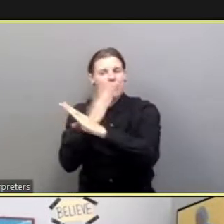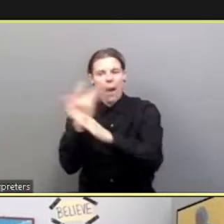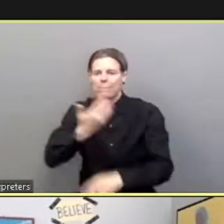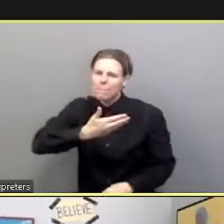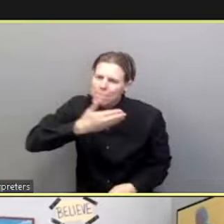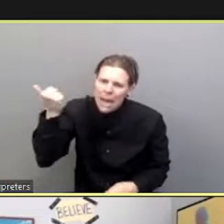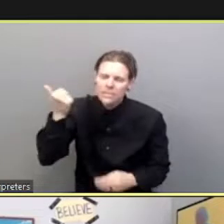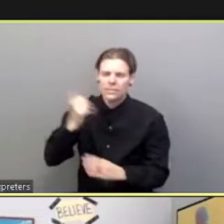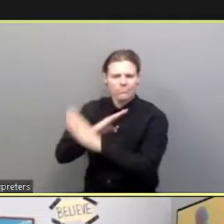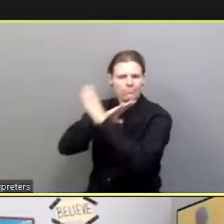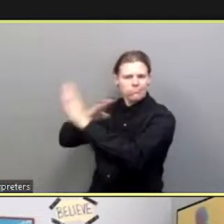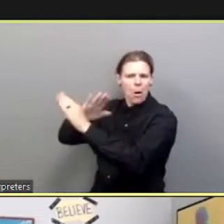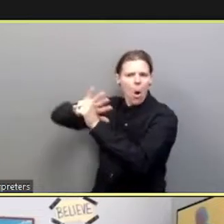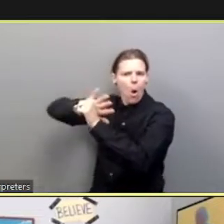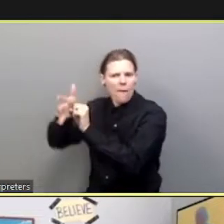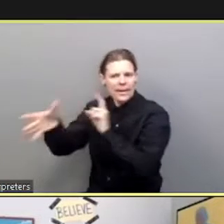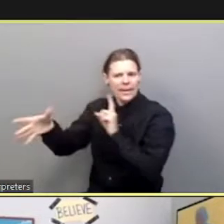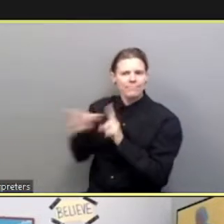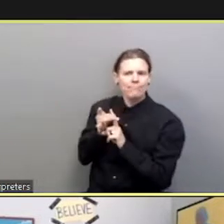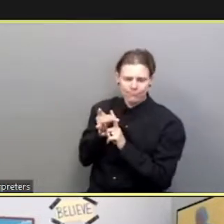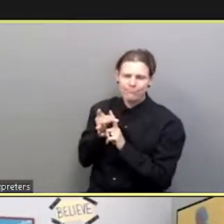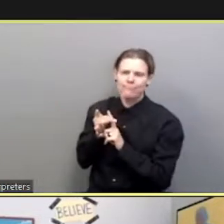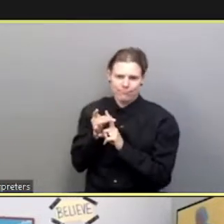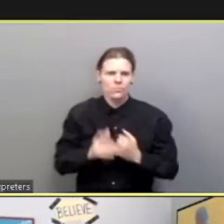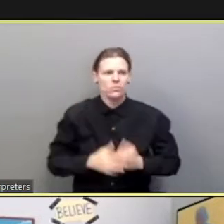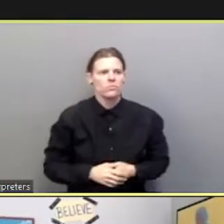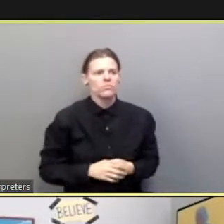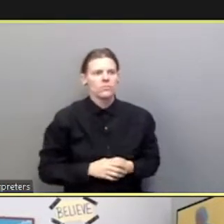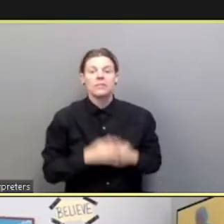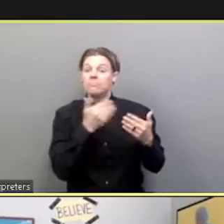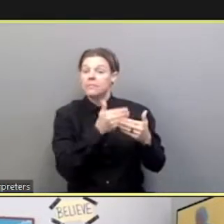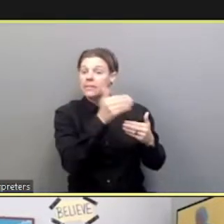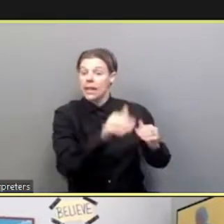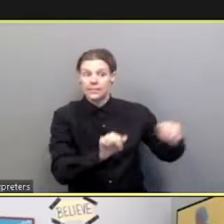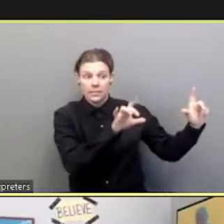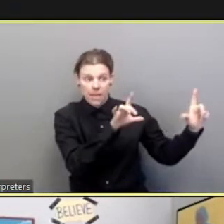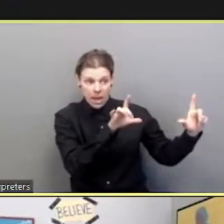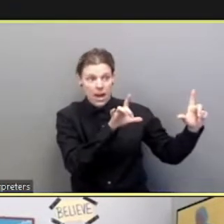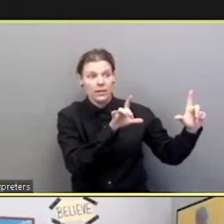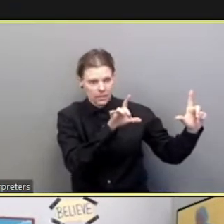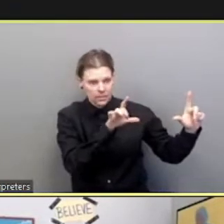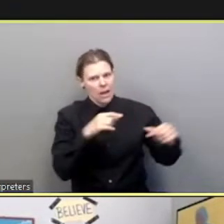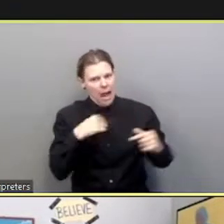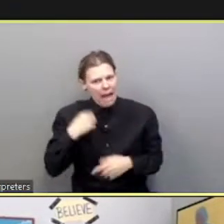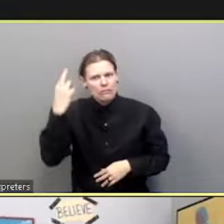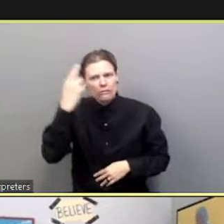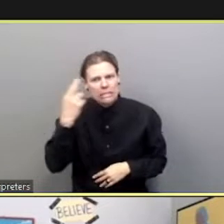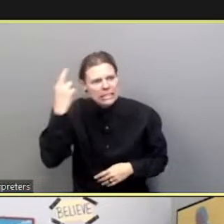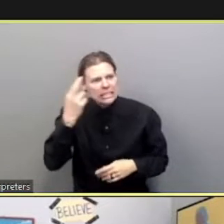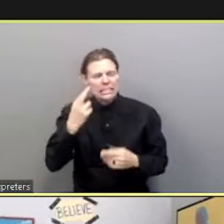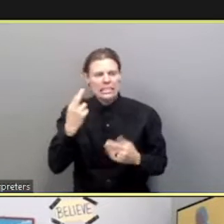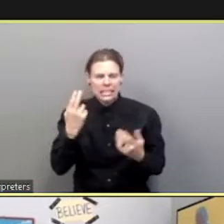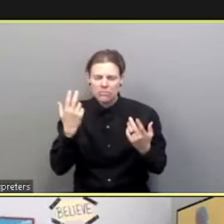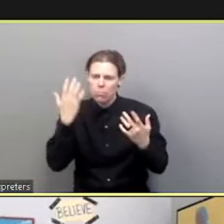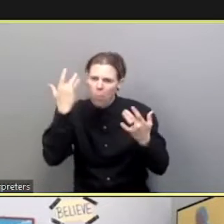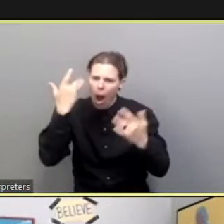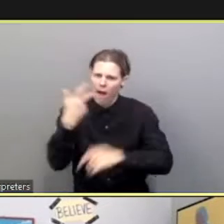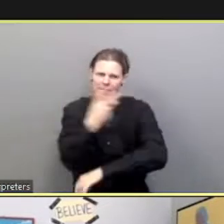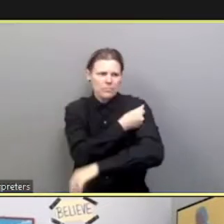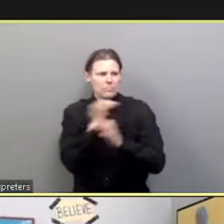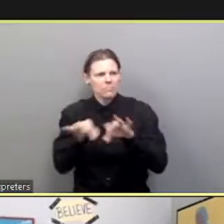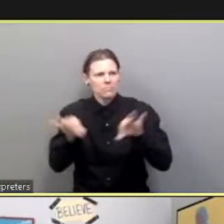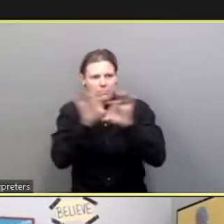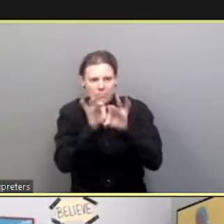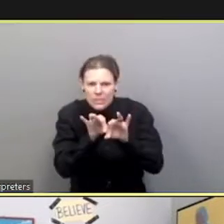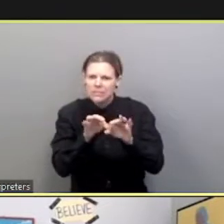that. Next slide. That's why we continue to be super pleased with the vaccination rate slowly